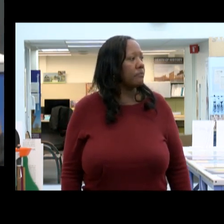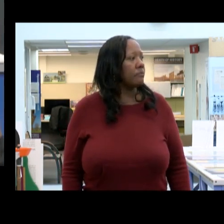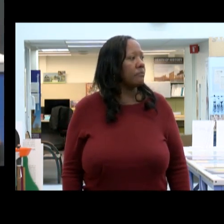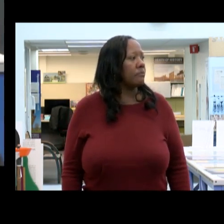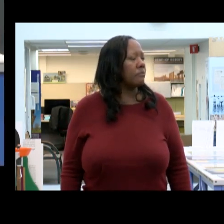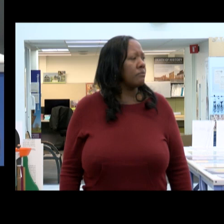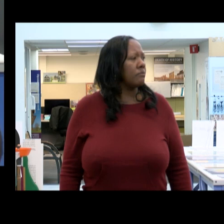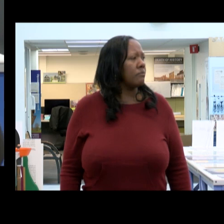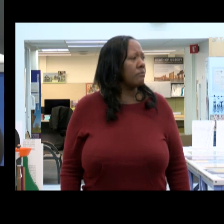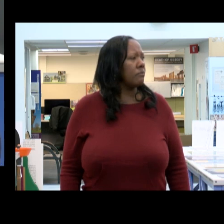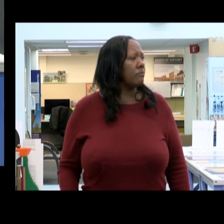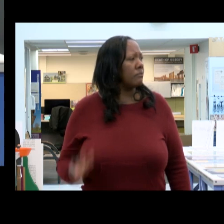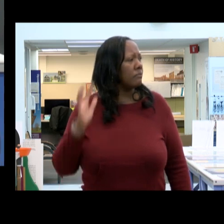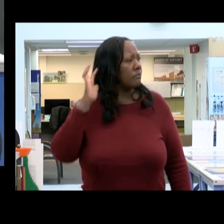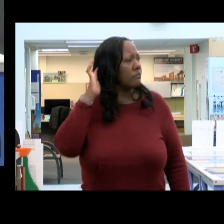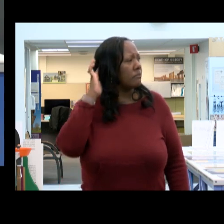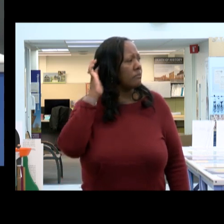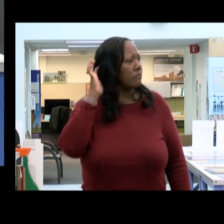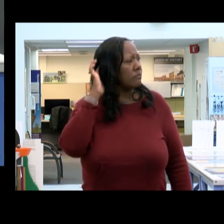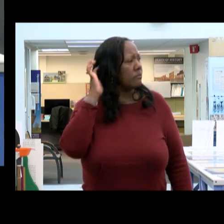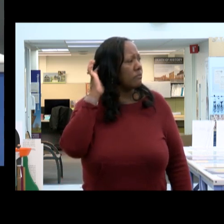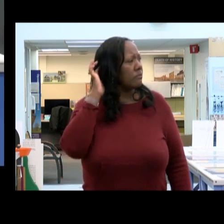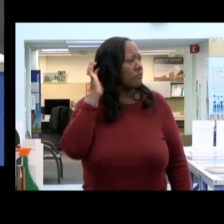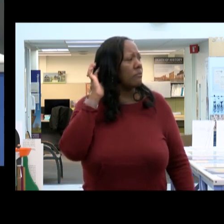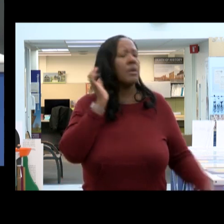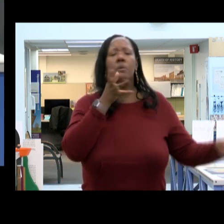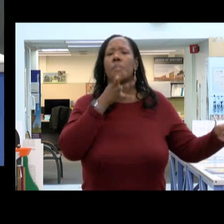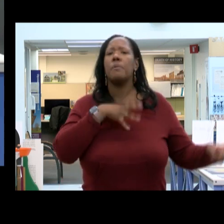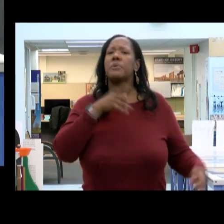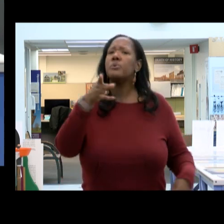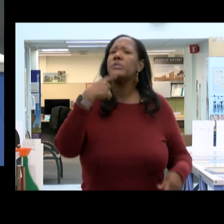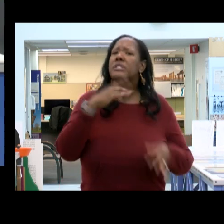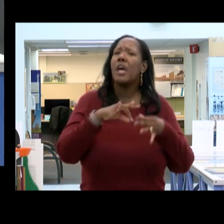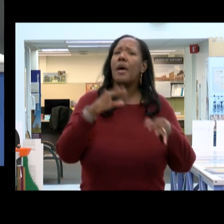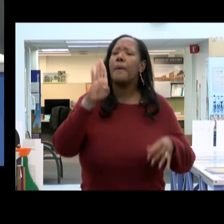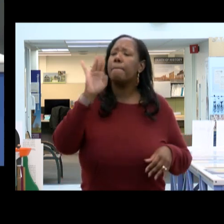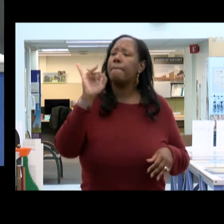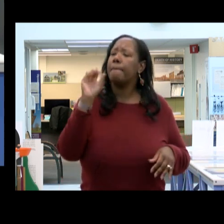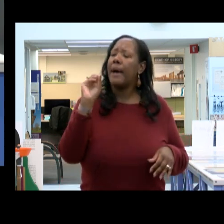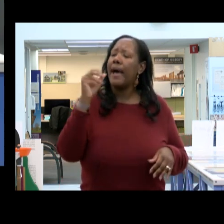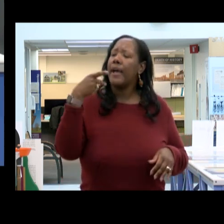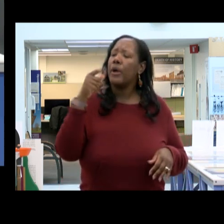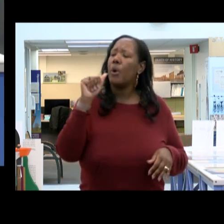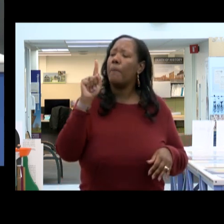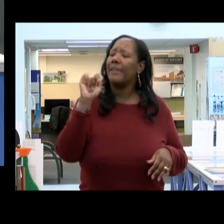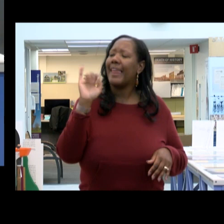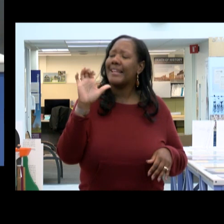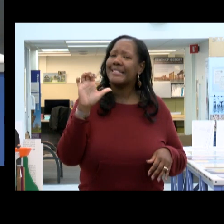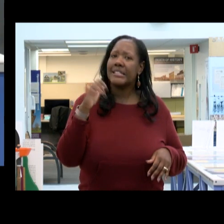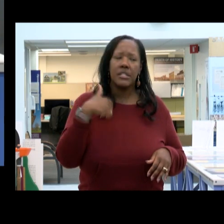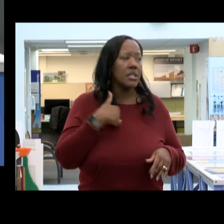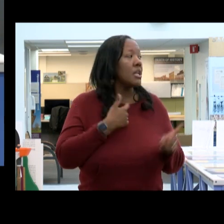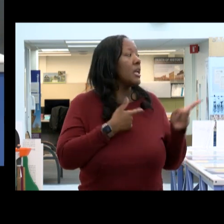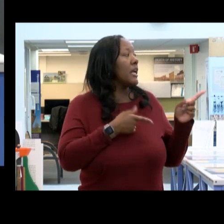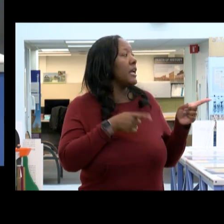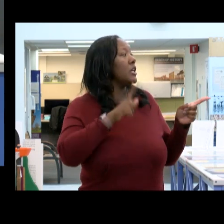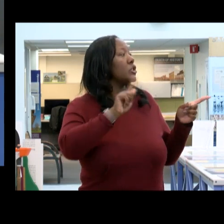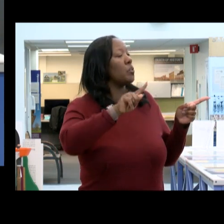You said bioplastic, does that mean it's biodegradable? they tout it as